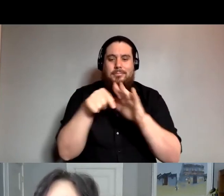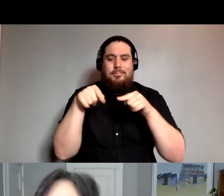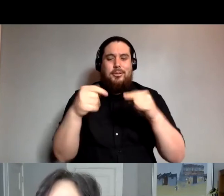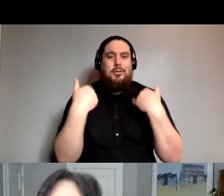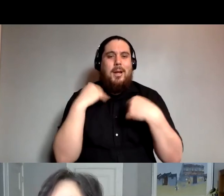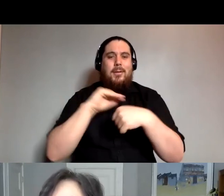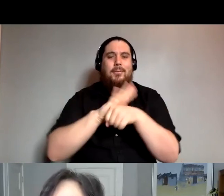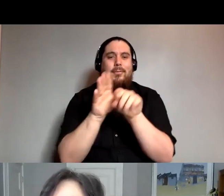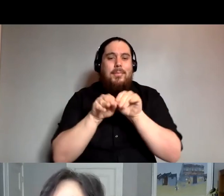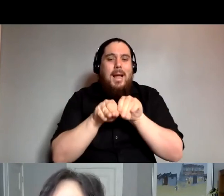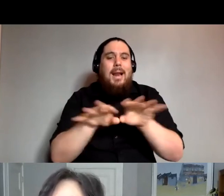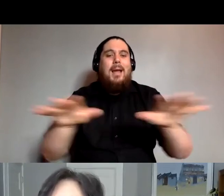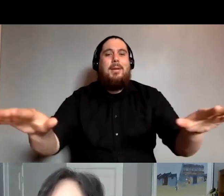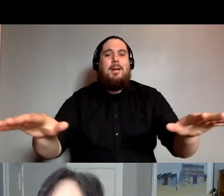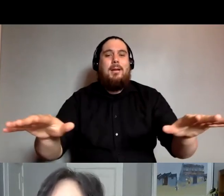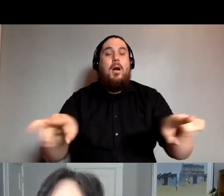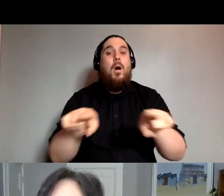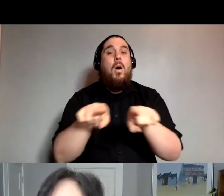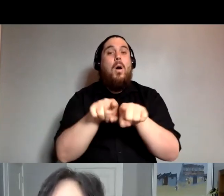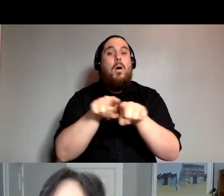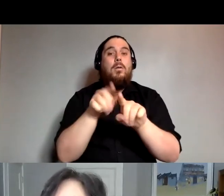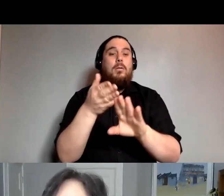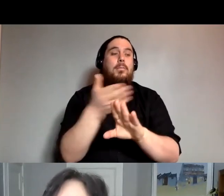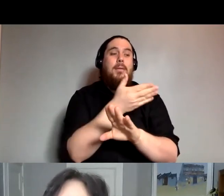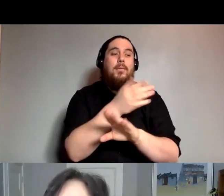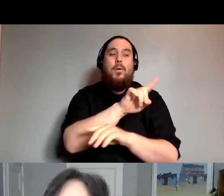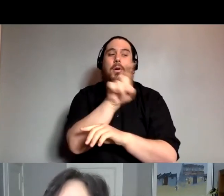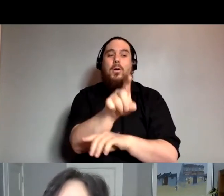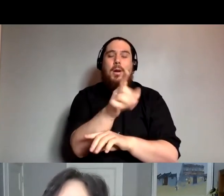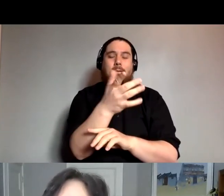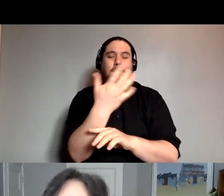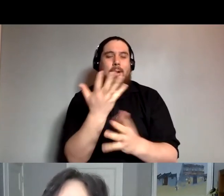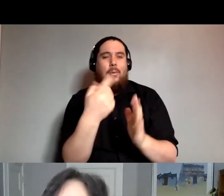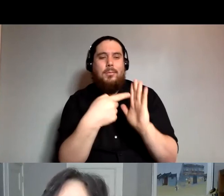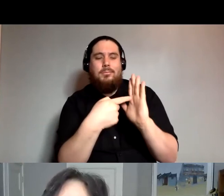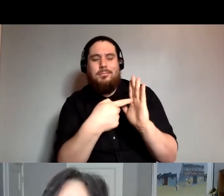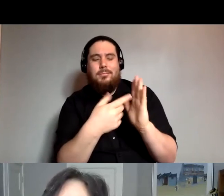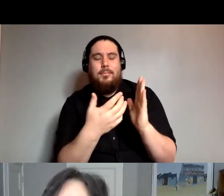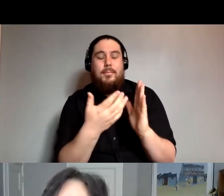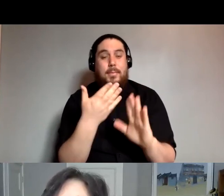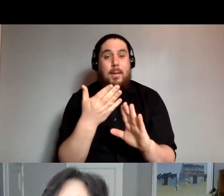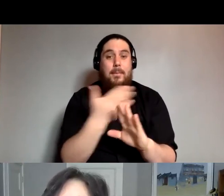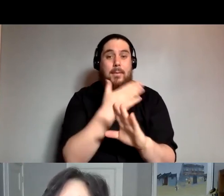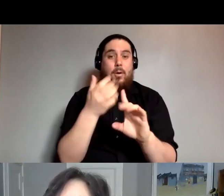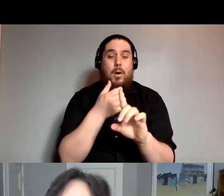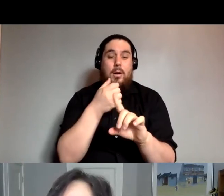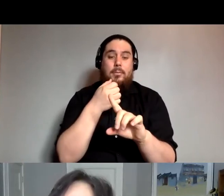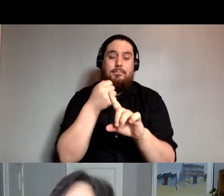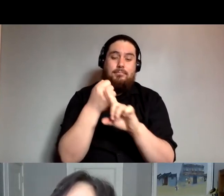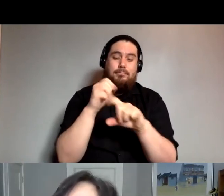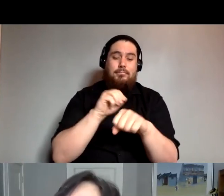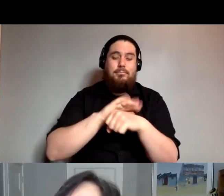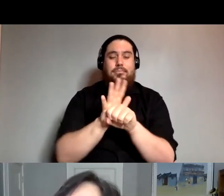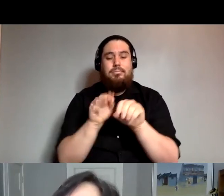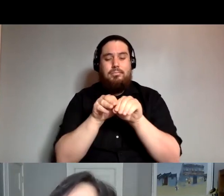out, to the question earlier, before the pandemic, the mental health and